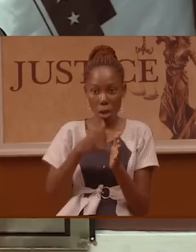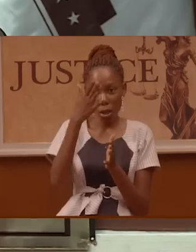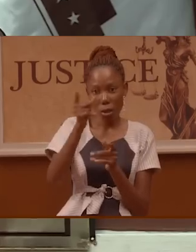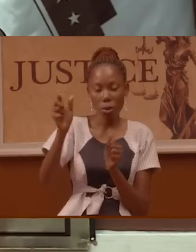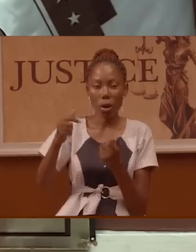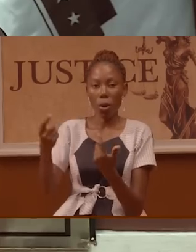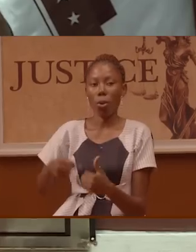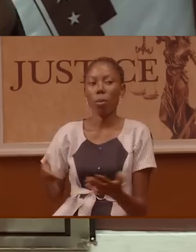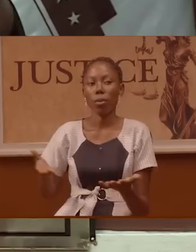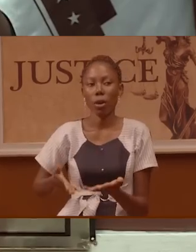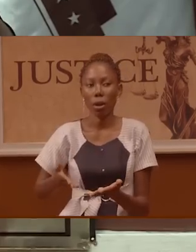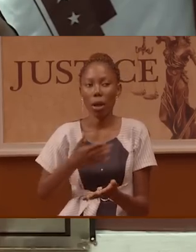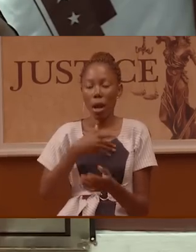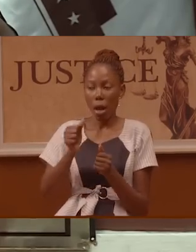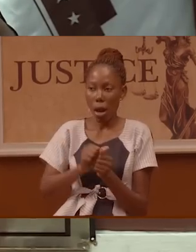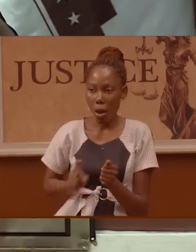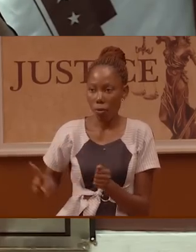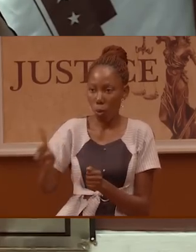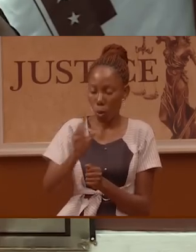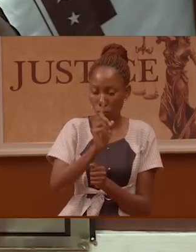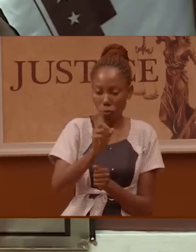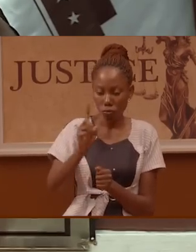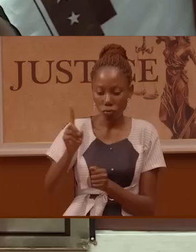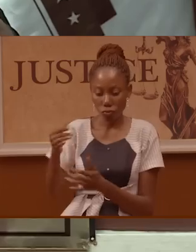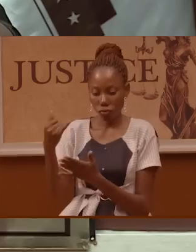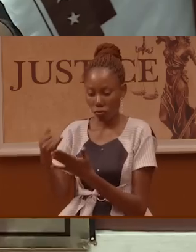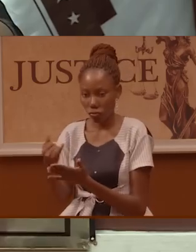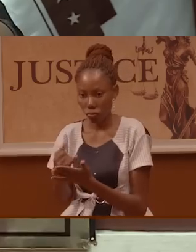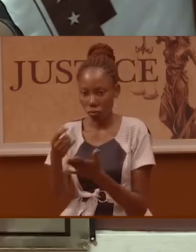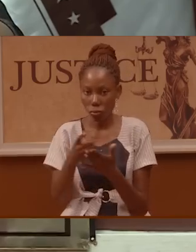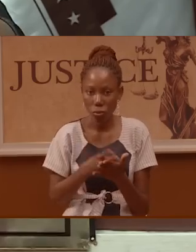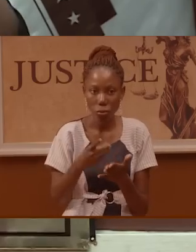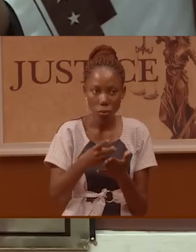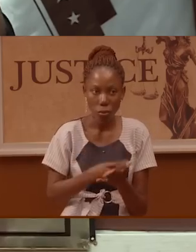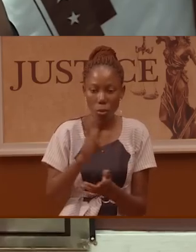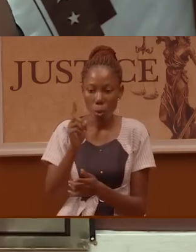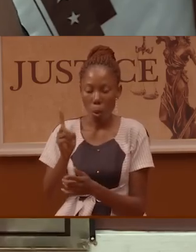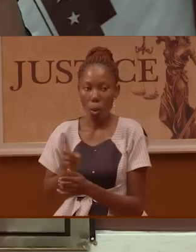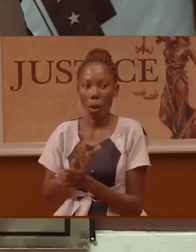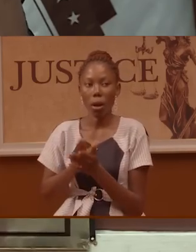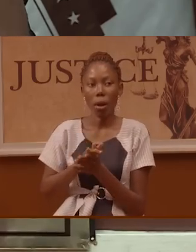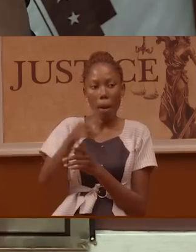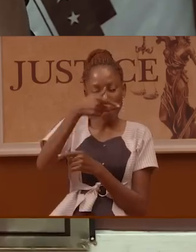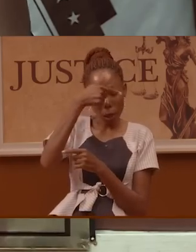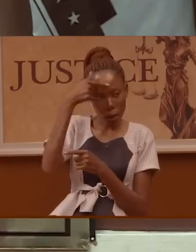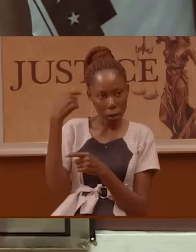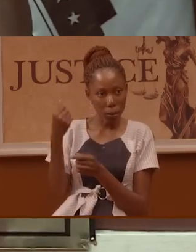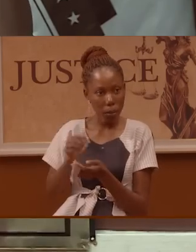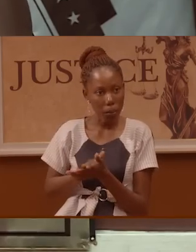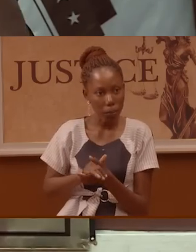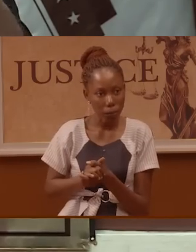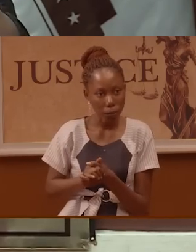here. Then everybody will discuss it and we trash it out once and for all. Okay, ma'am. Because